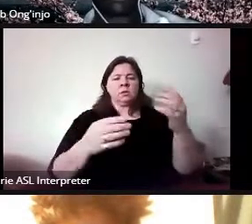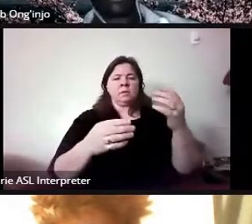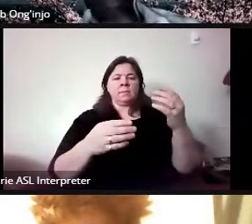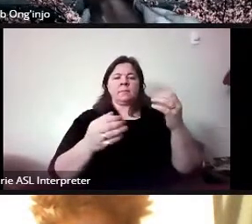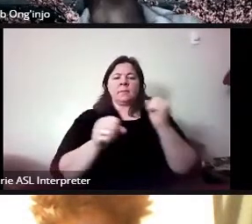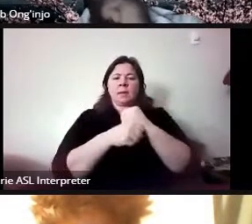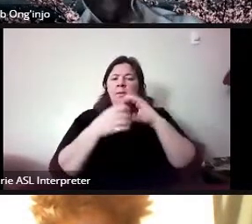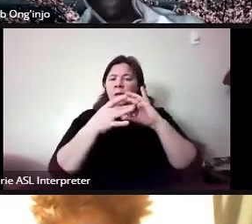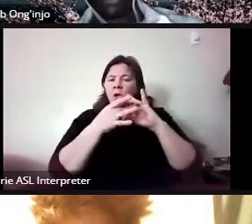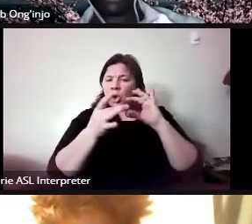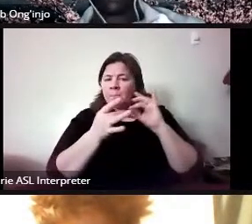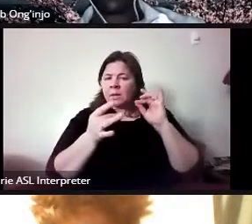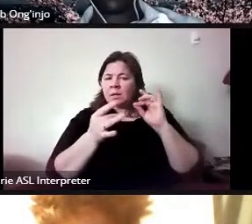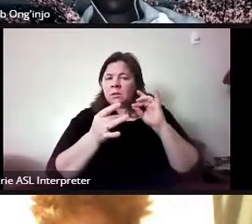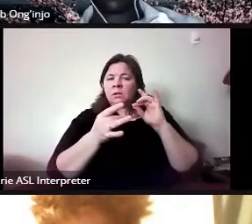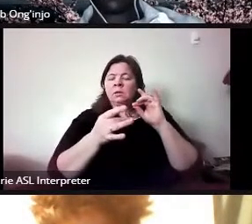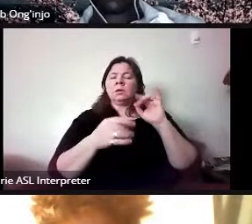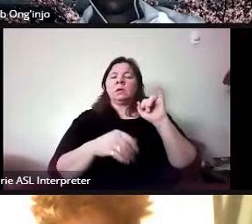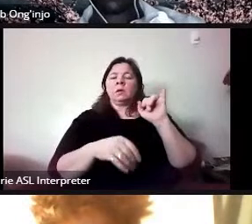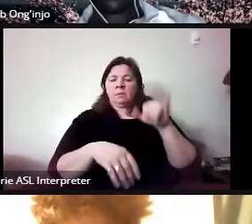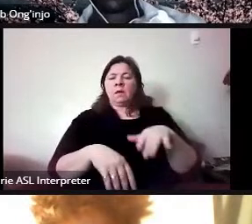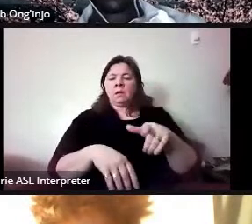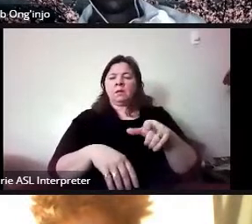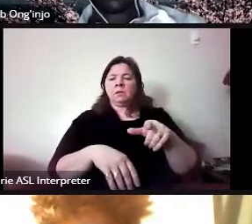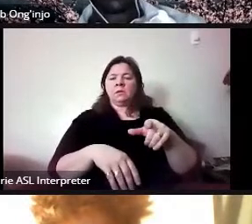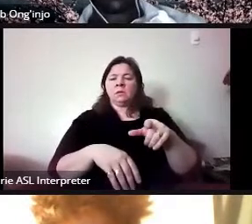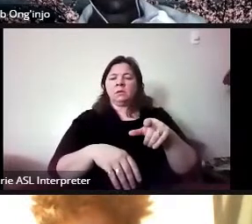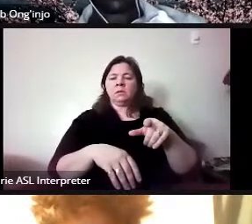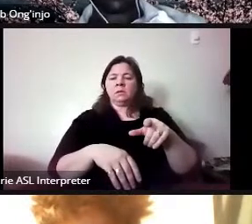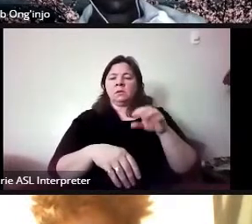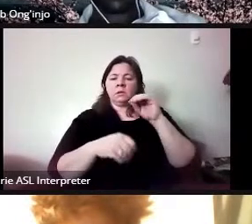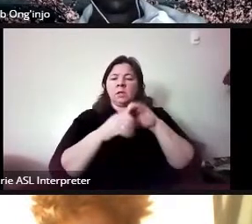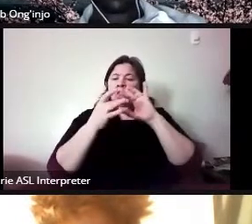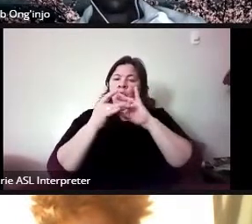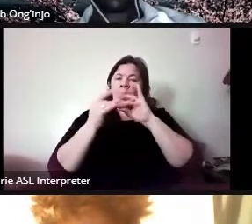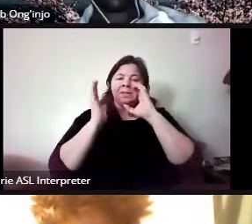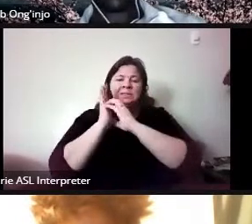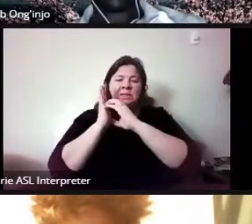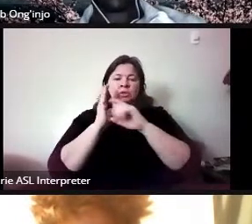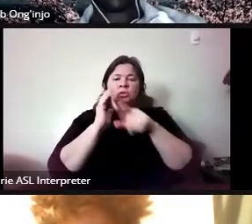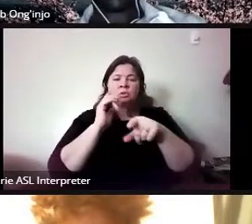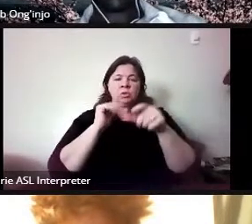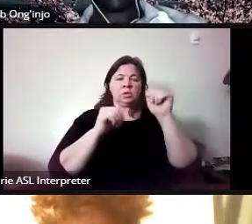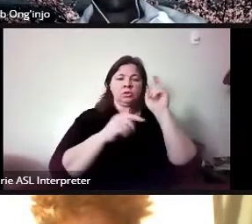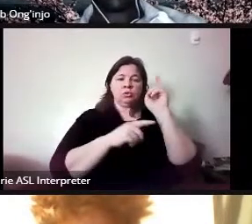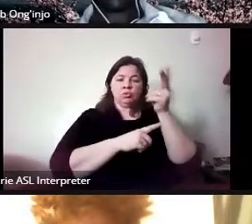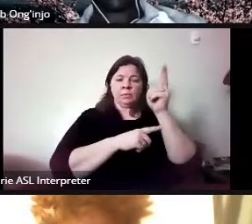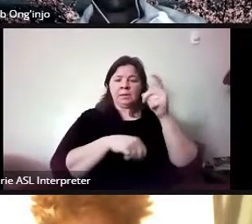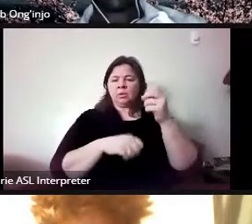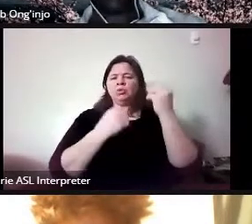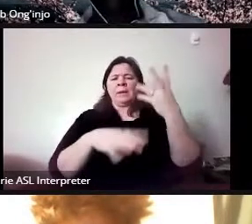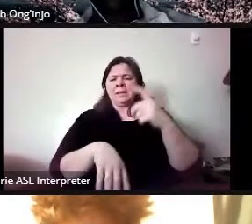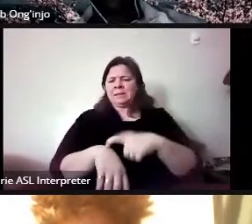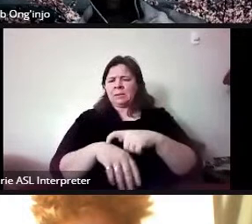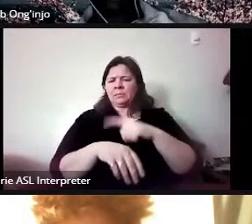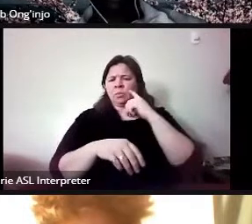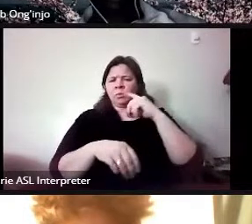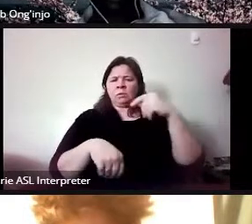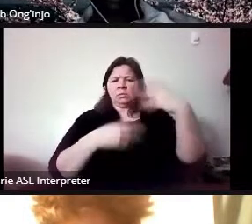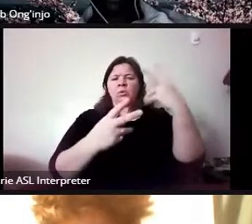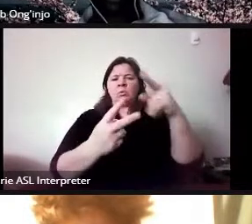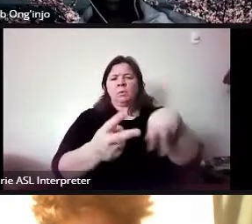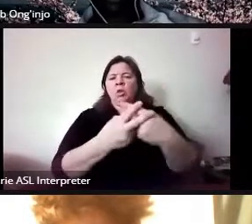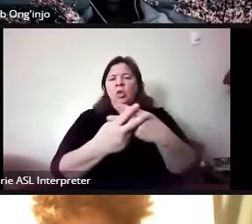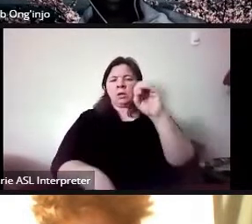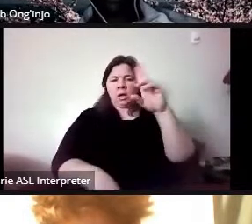in the, I believe it was Dan Lennon, in the comment section, that if you try too many times, then you will get locked